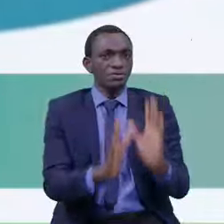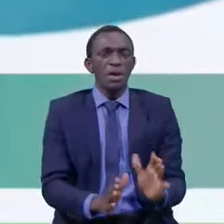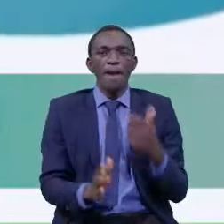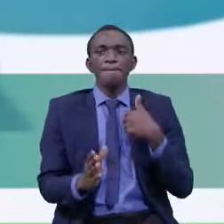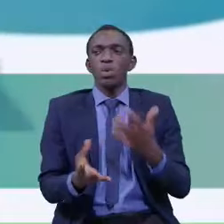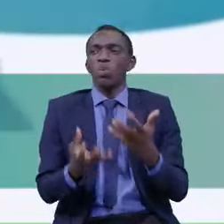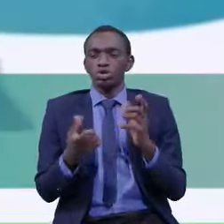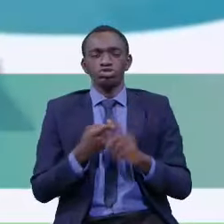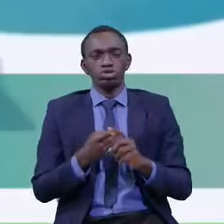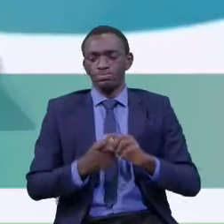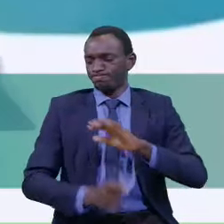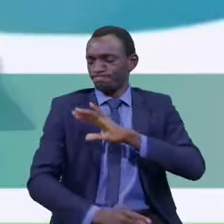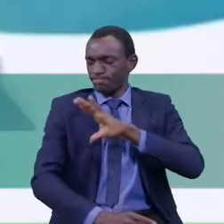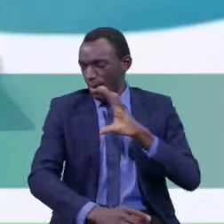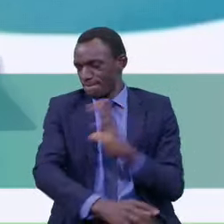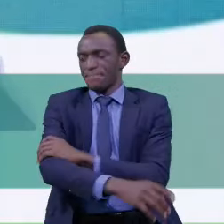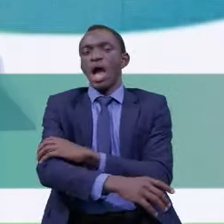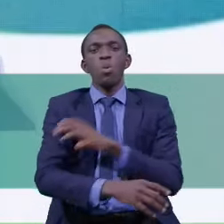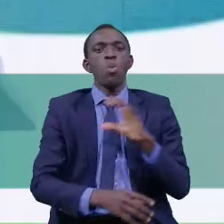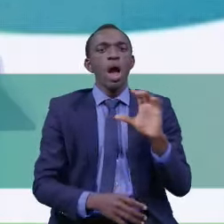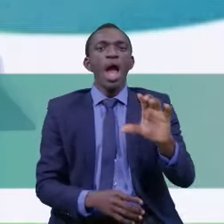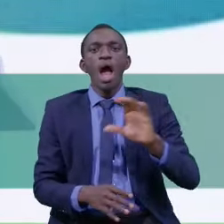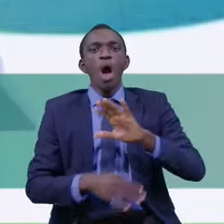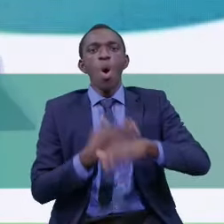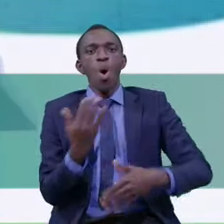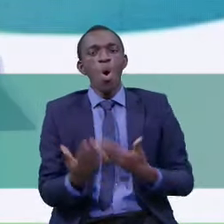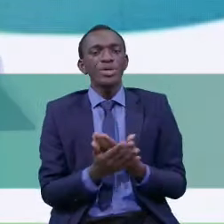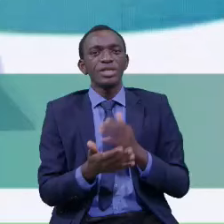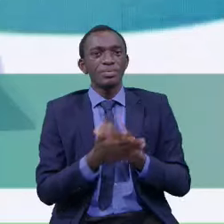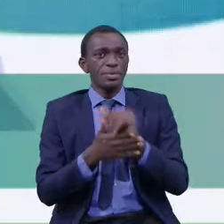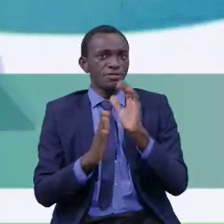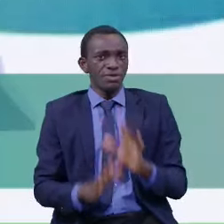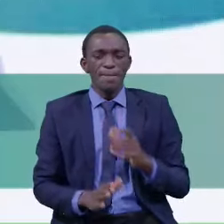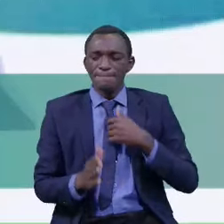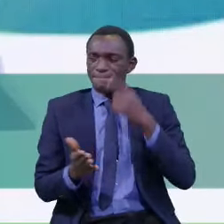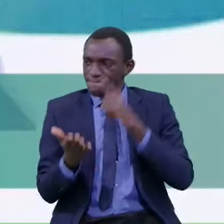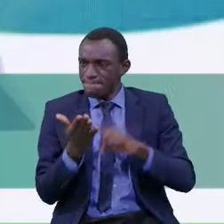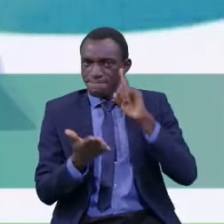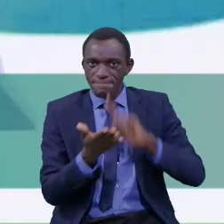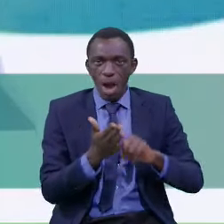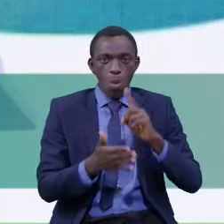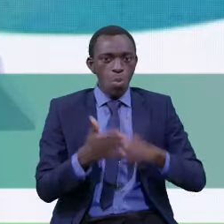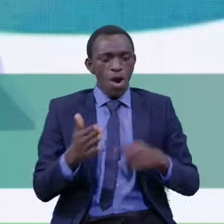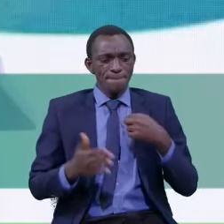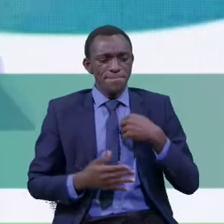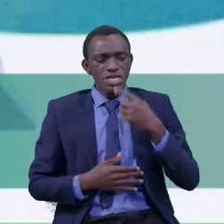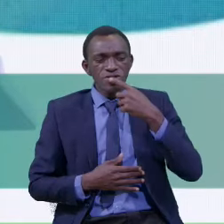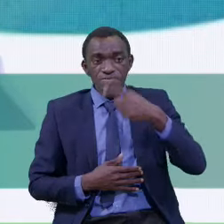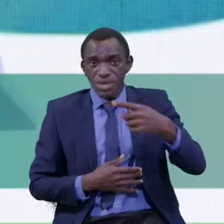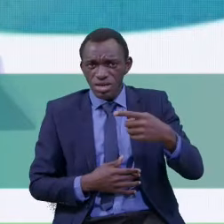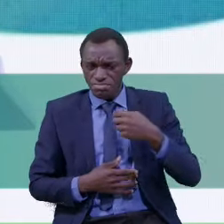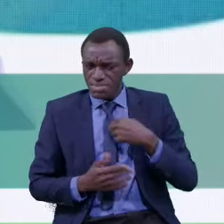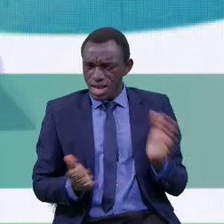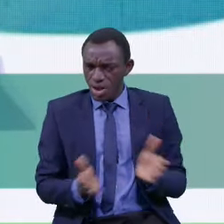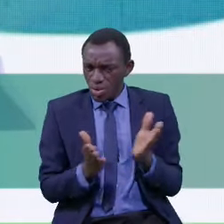energize. And I'm checking up what I've said, what I've preached. Have I encouraged anyone